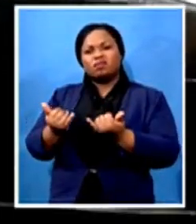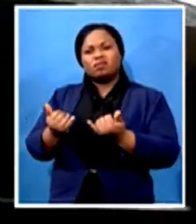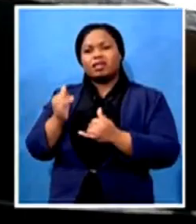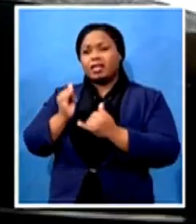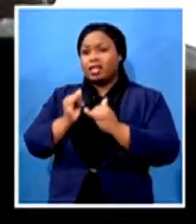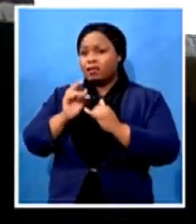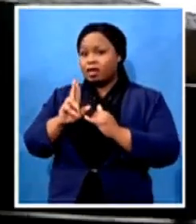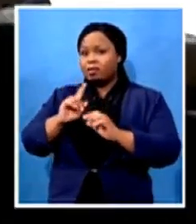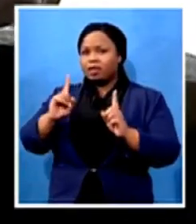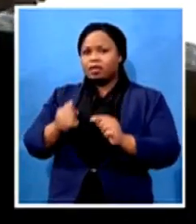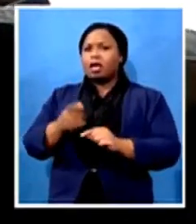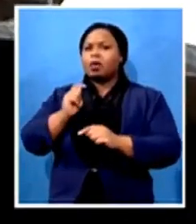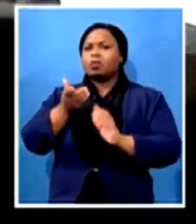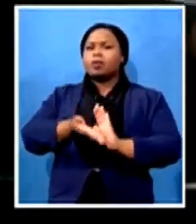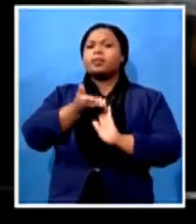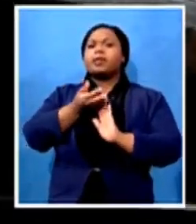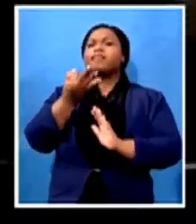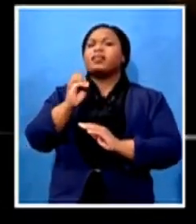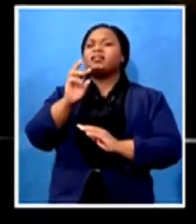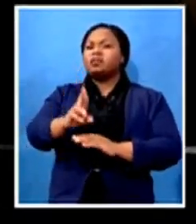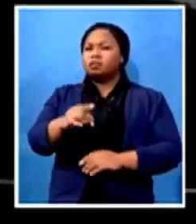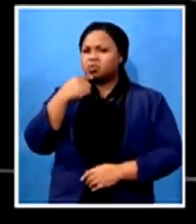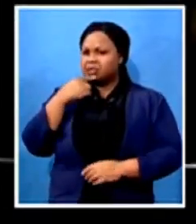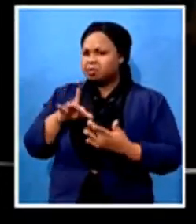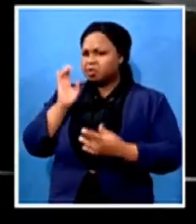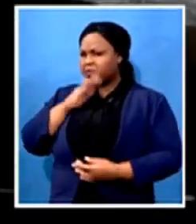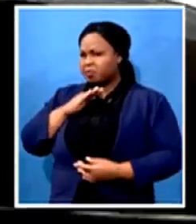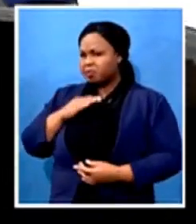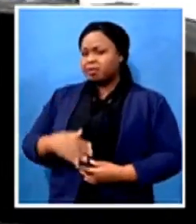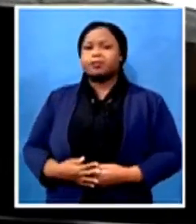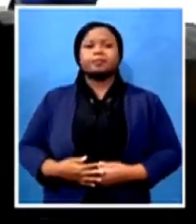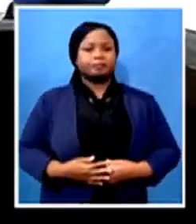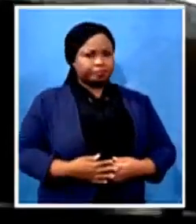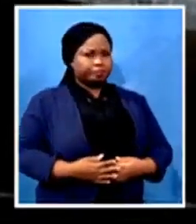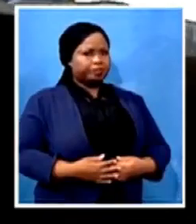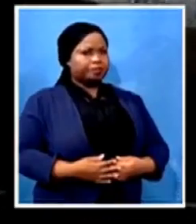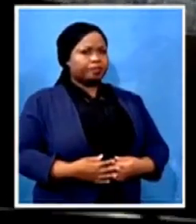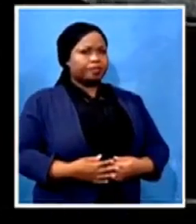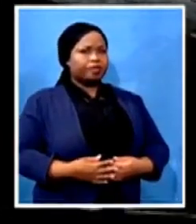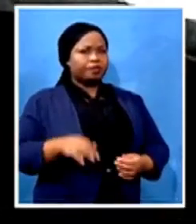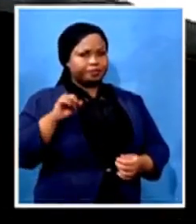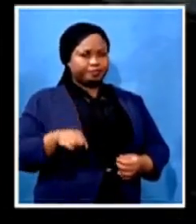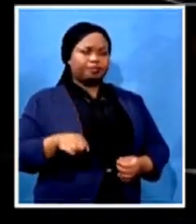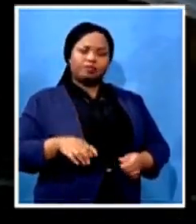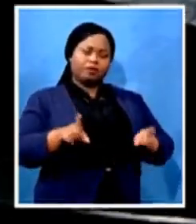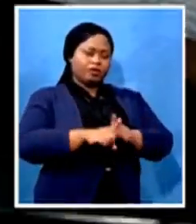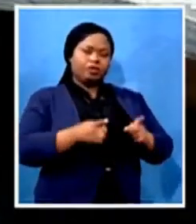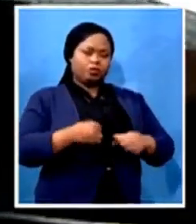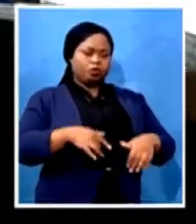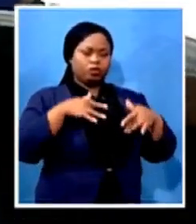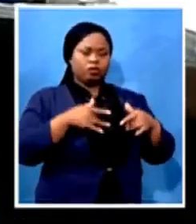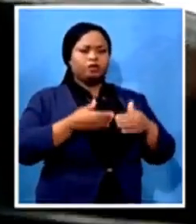well. Look, we also, the members of the community, before we taxi